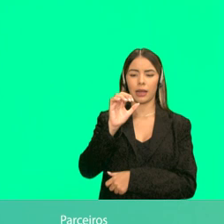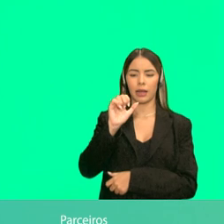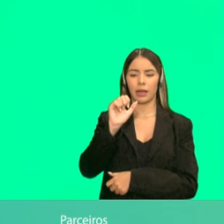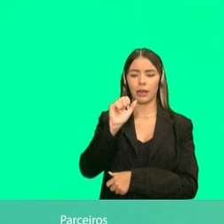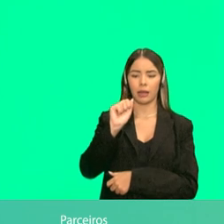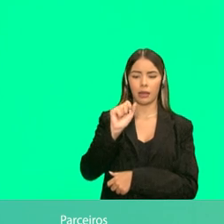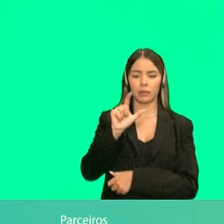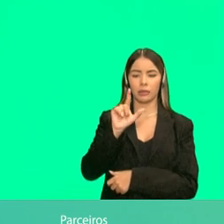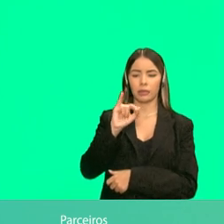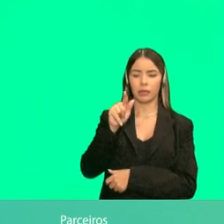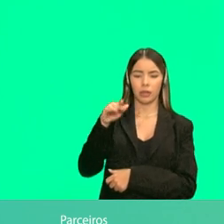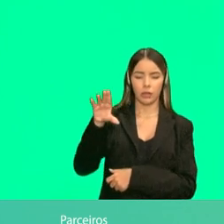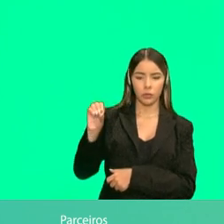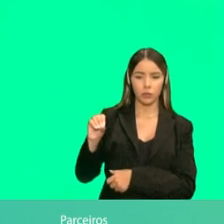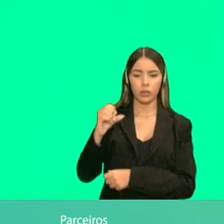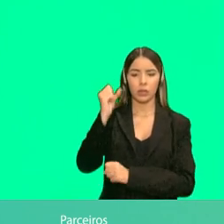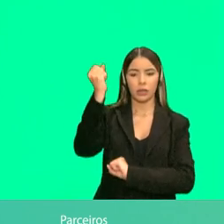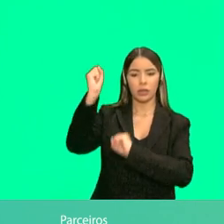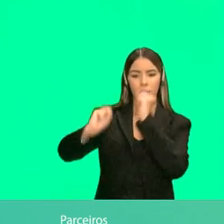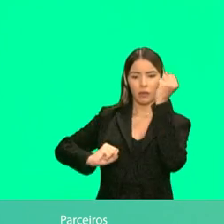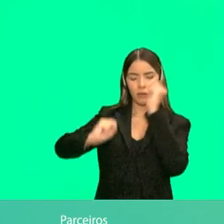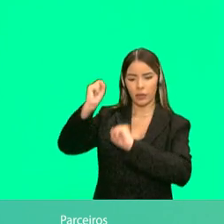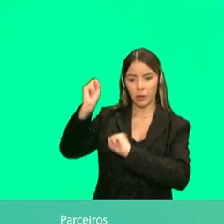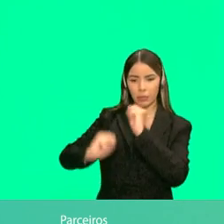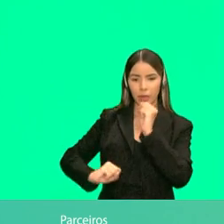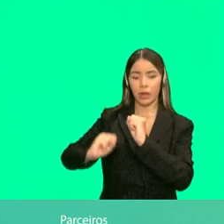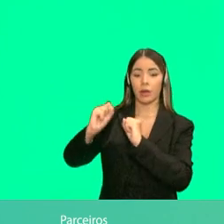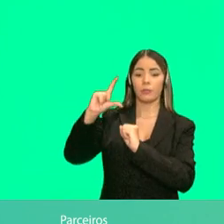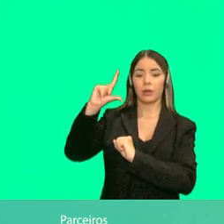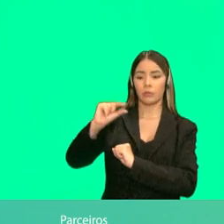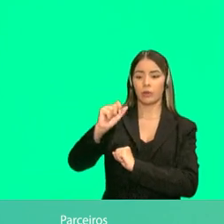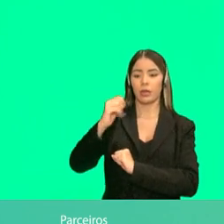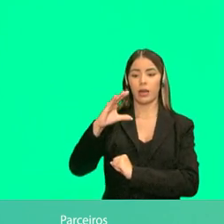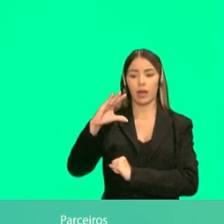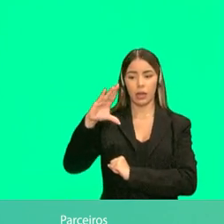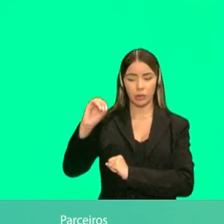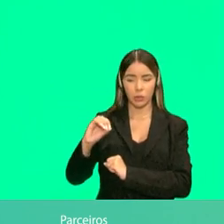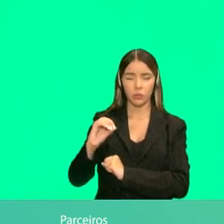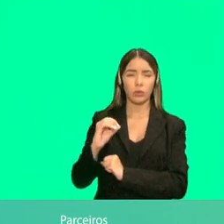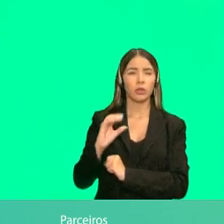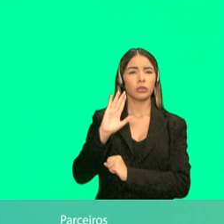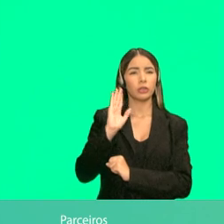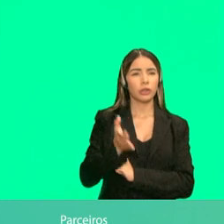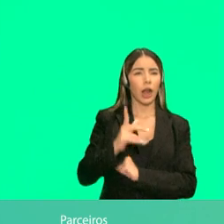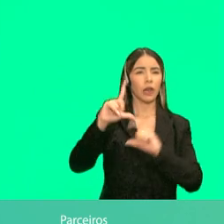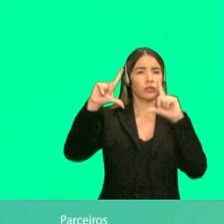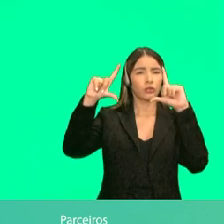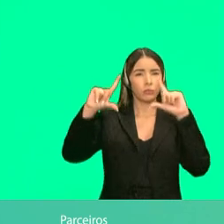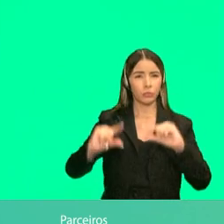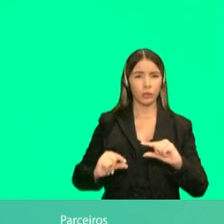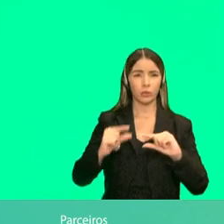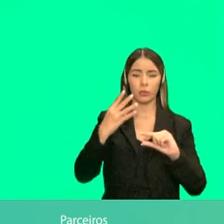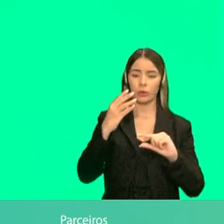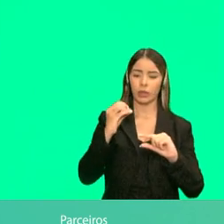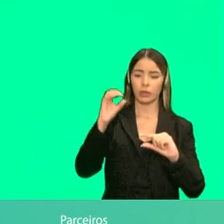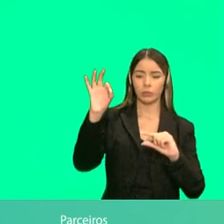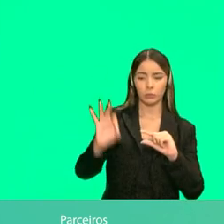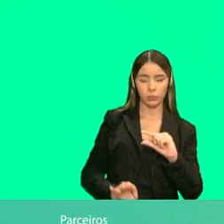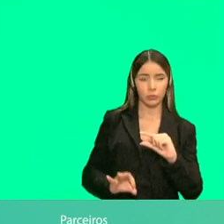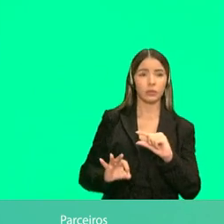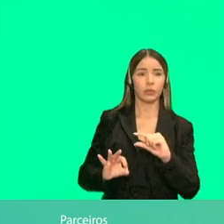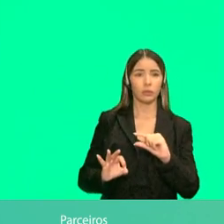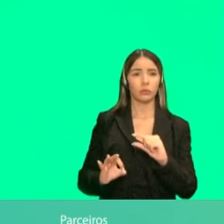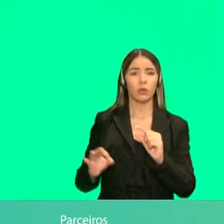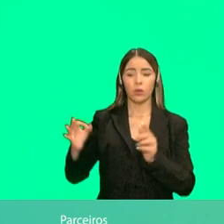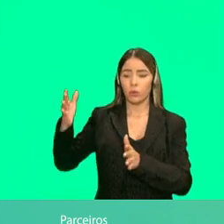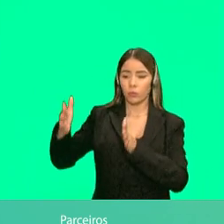to 2019. And our targets to arrive in these 30% by 2030, it